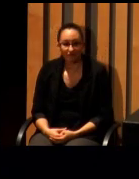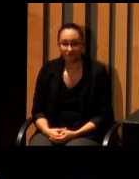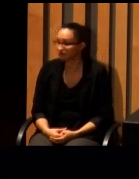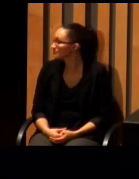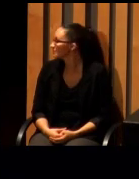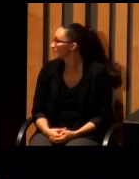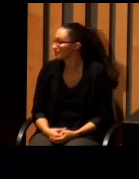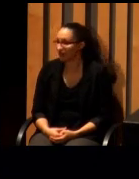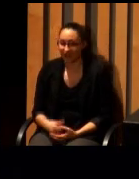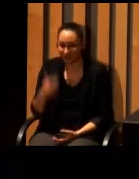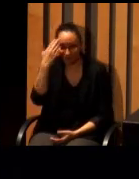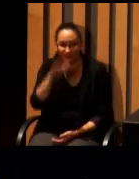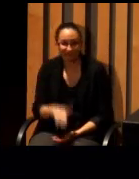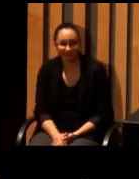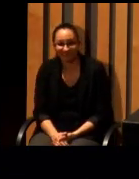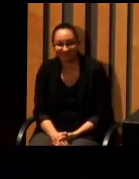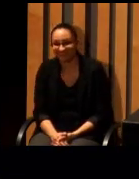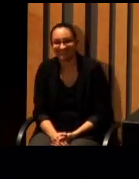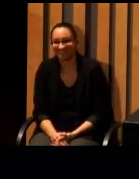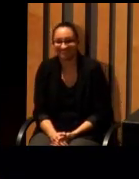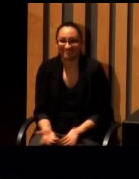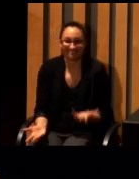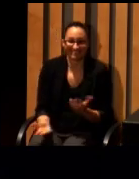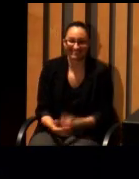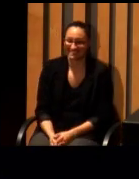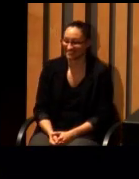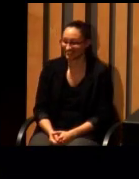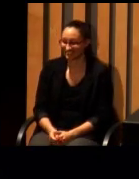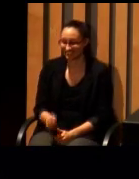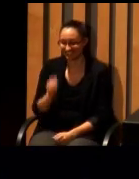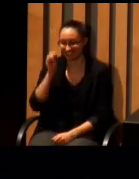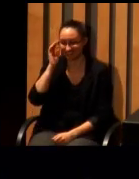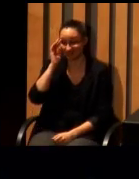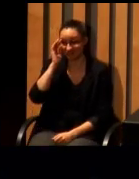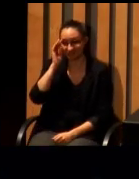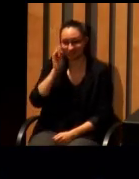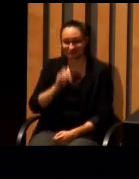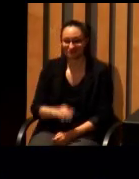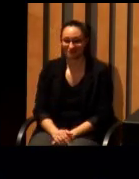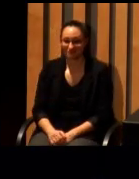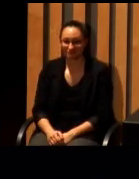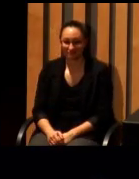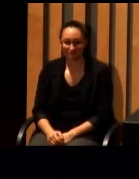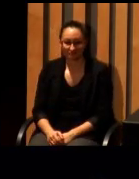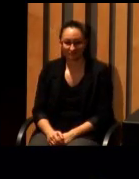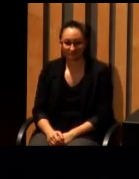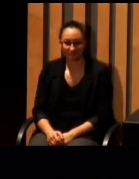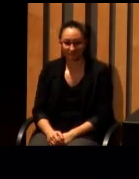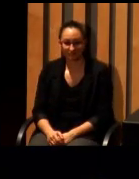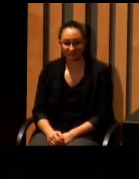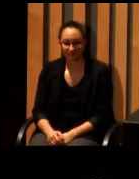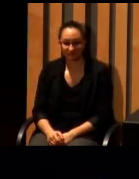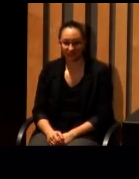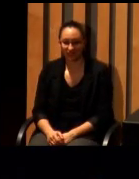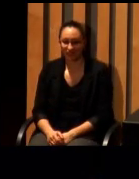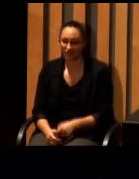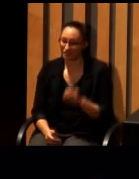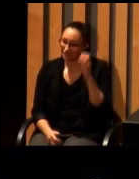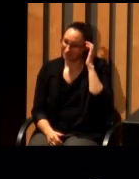I don't know. No. I this is one of the frustrations in my